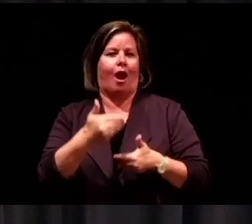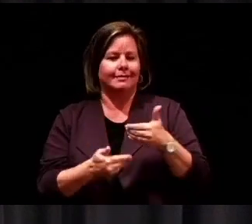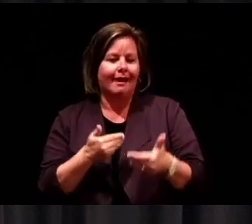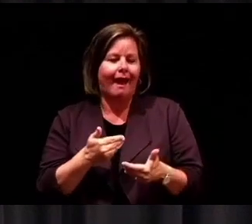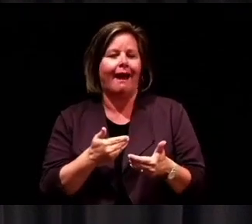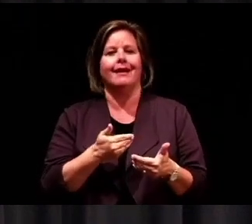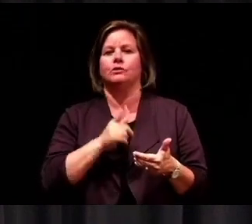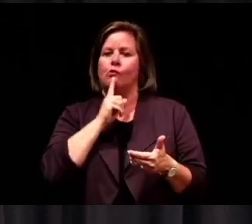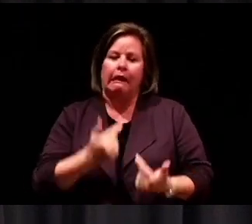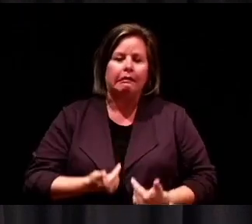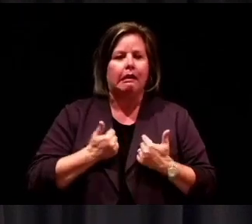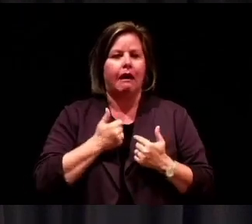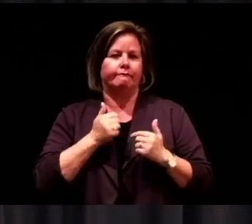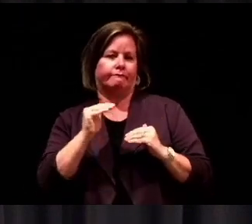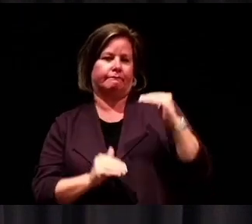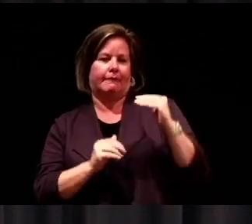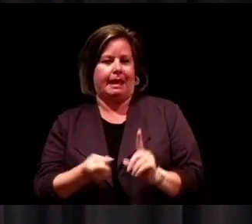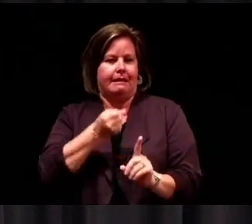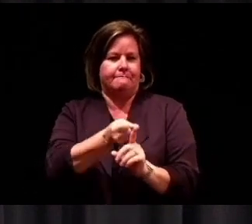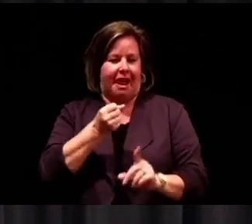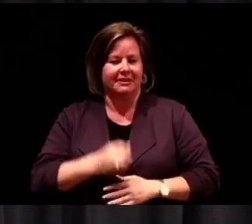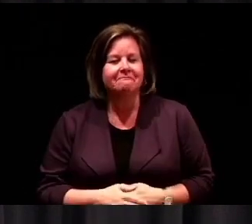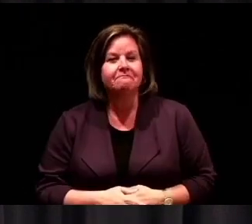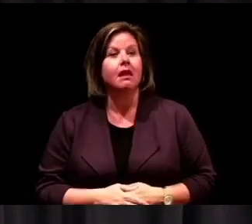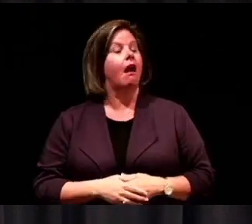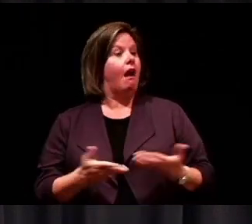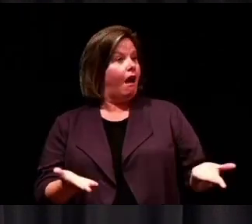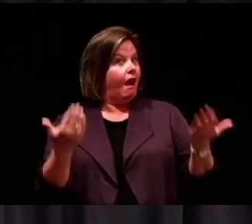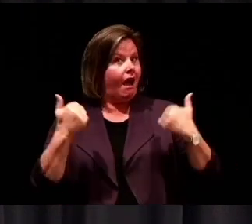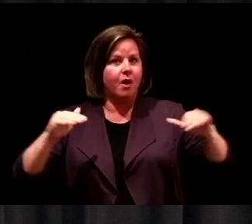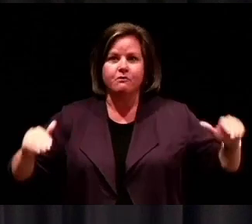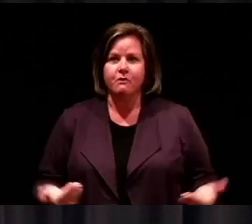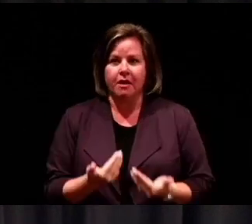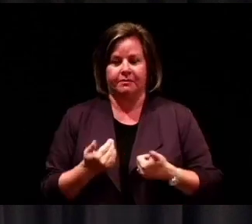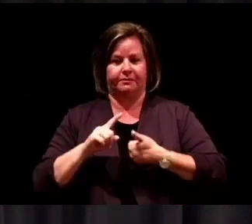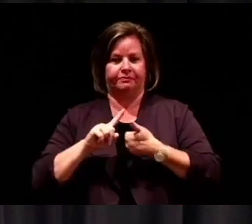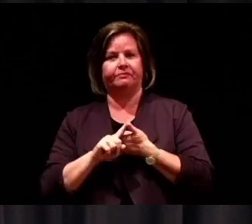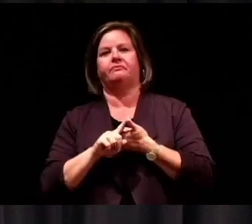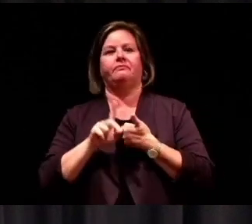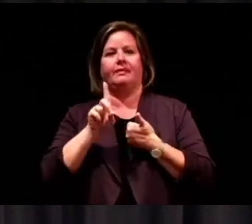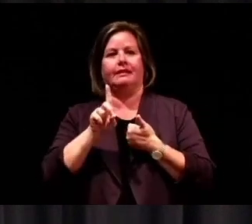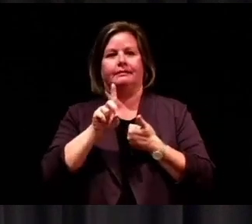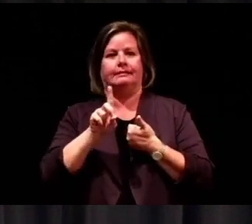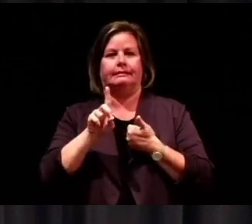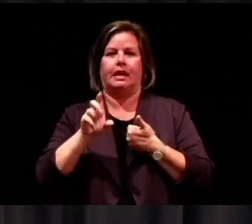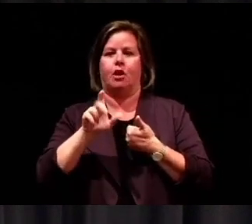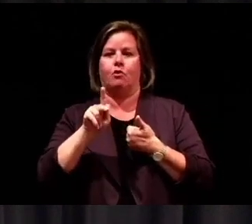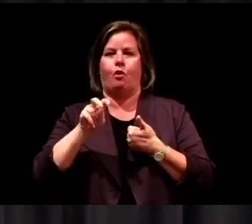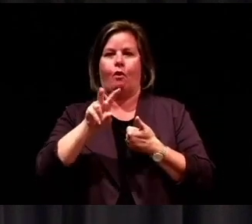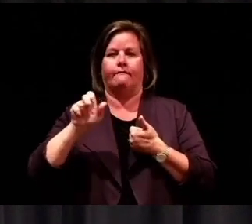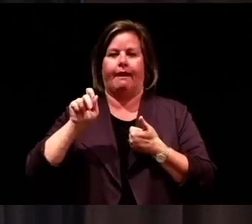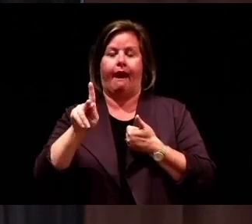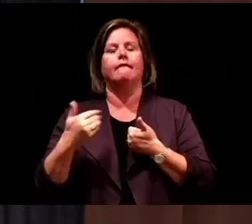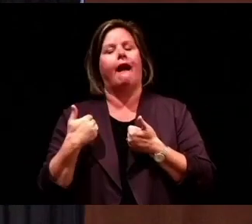some very interesting and informational session here for you on disparate impacts of housing discrimination and effective